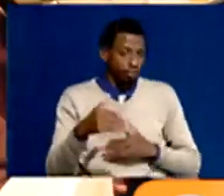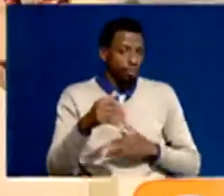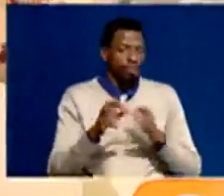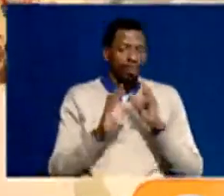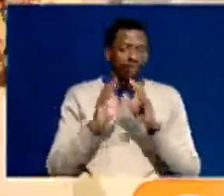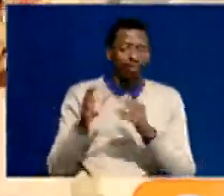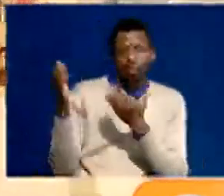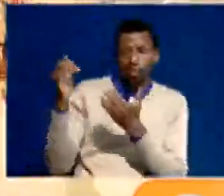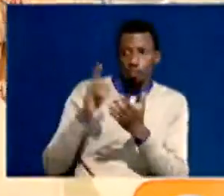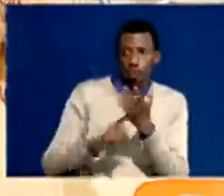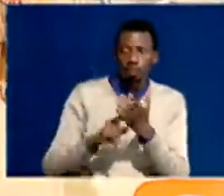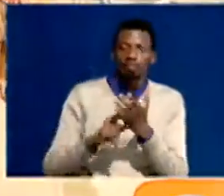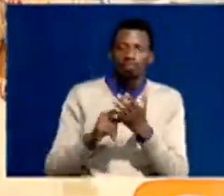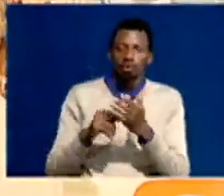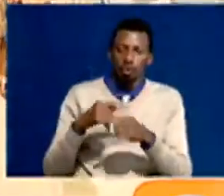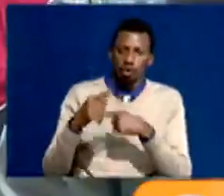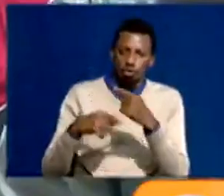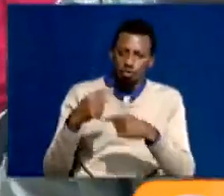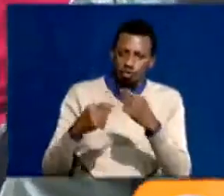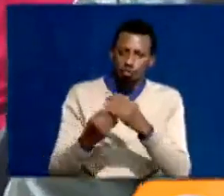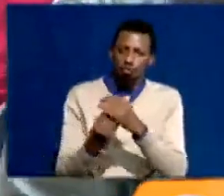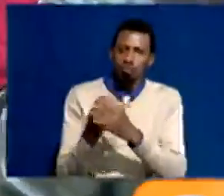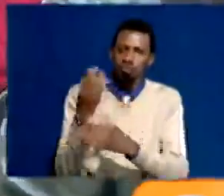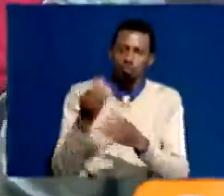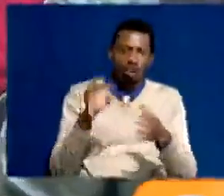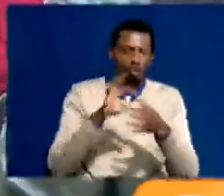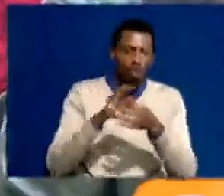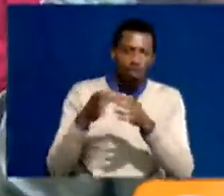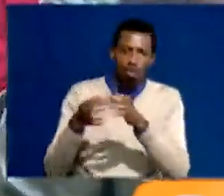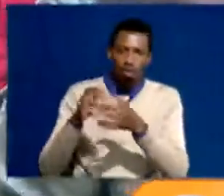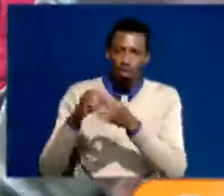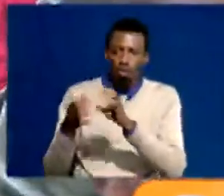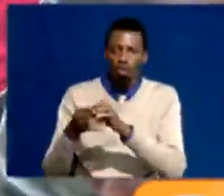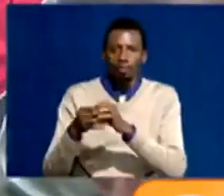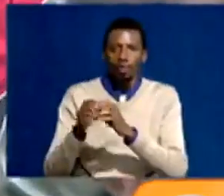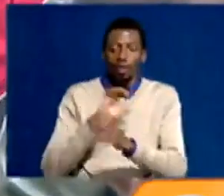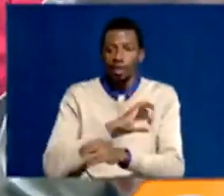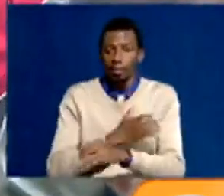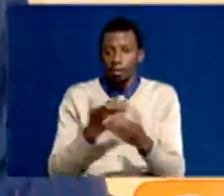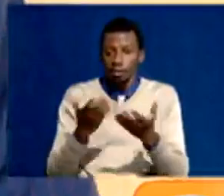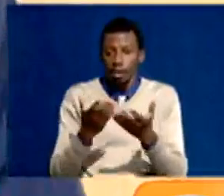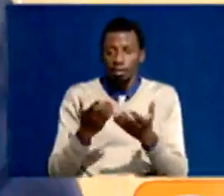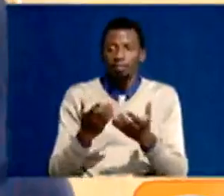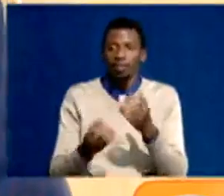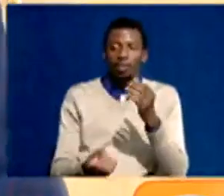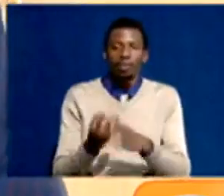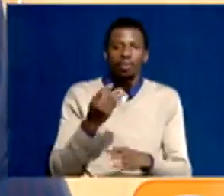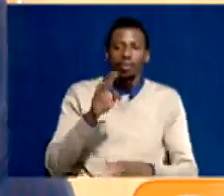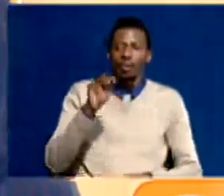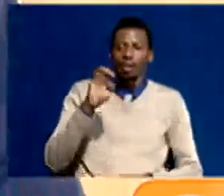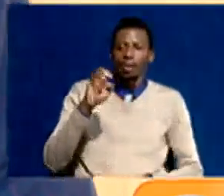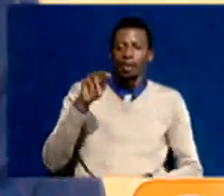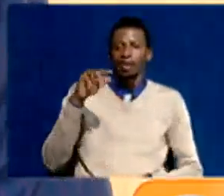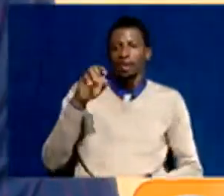a further growth in the country's installed capacity, driven by developments in the Menengai geothermal field. This projected rise